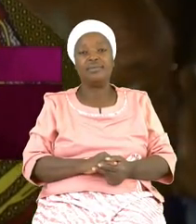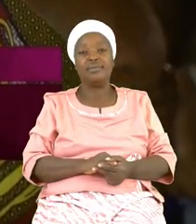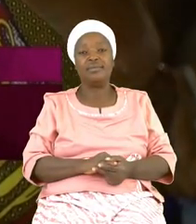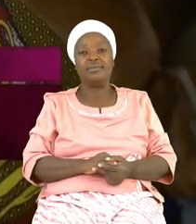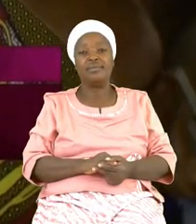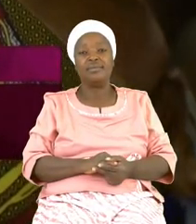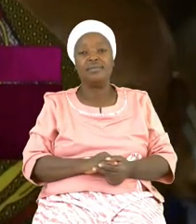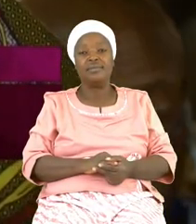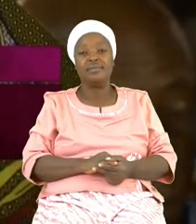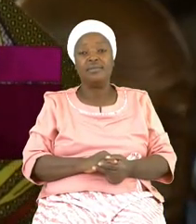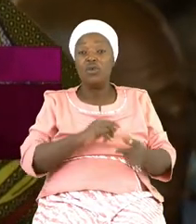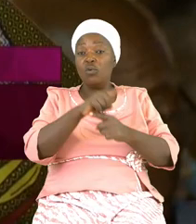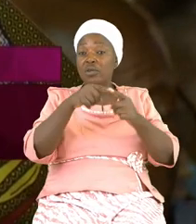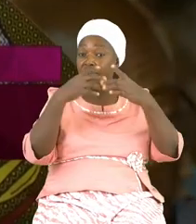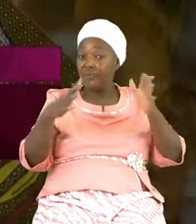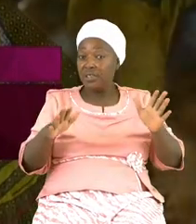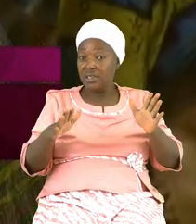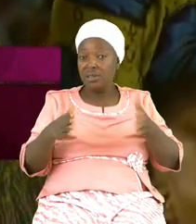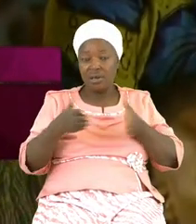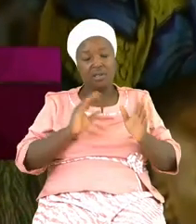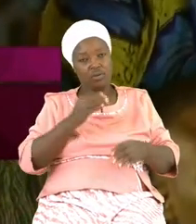When you finish, you let us know.